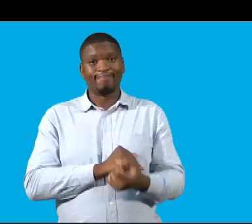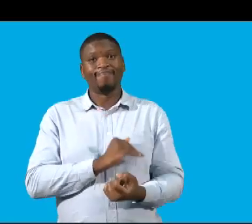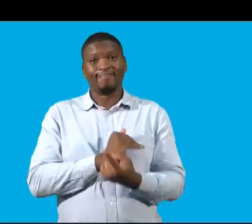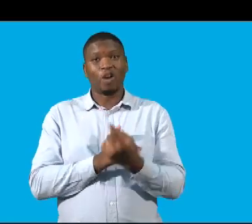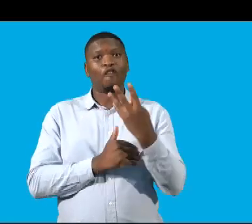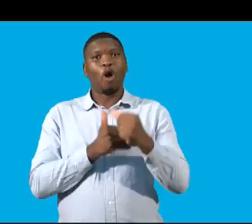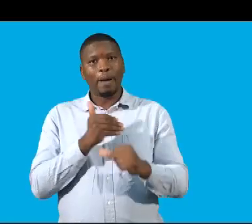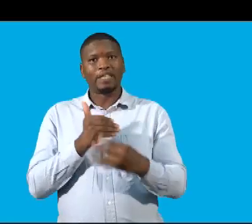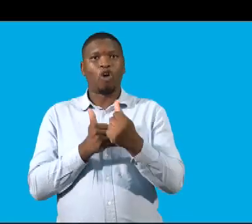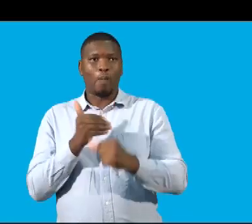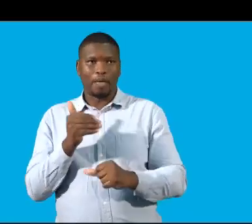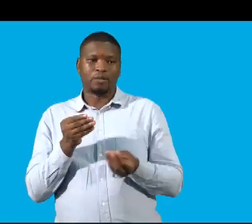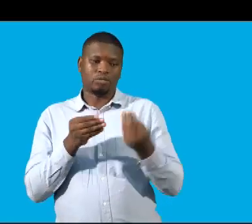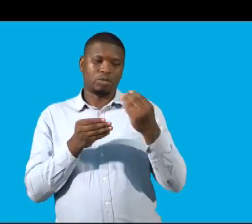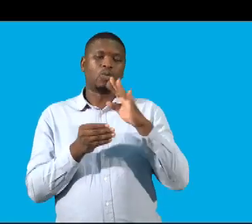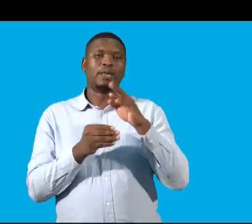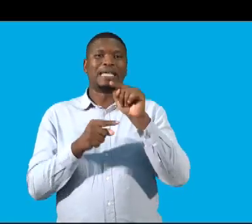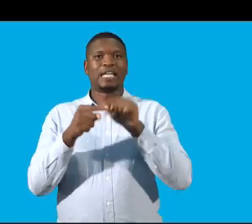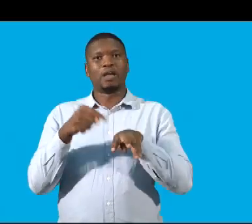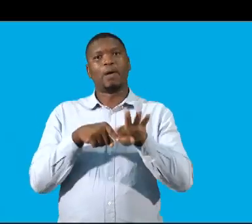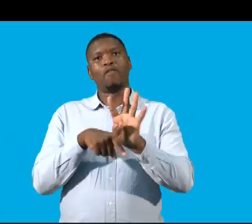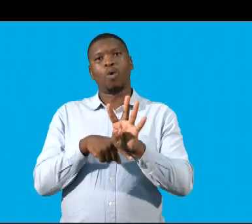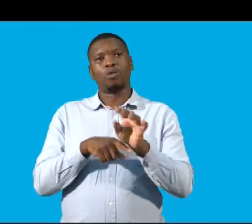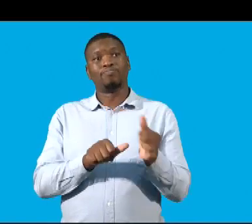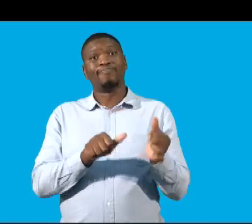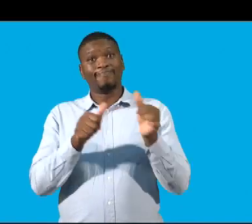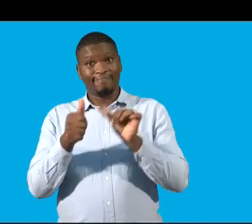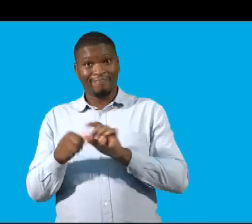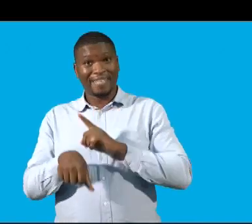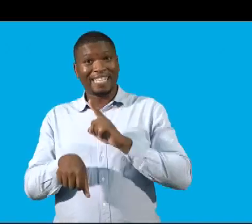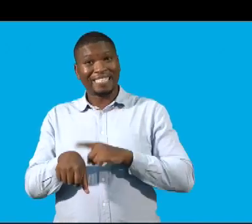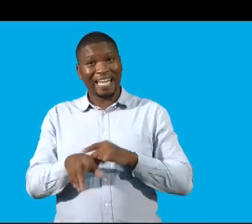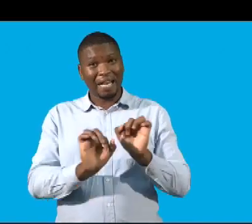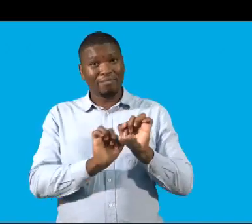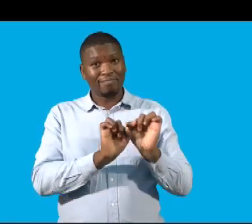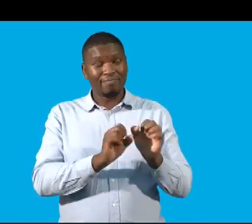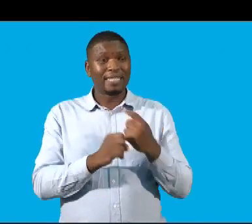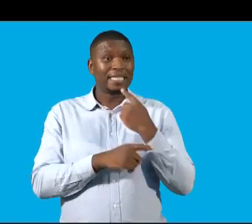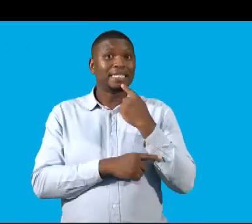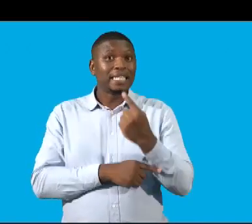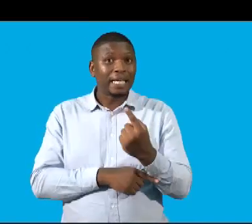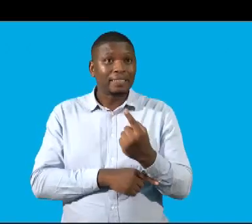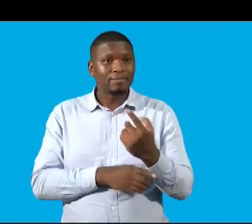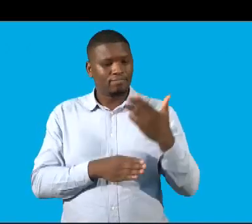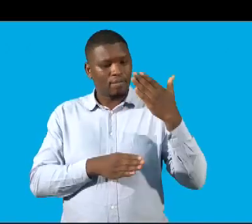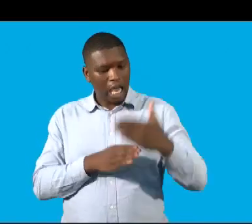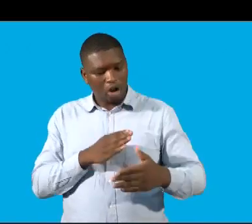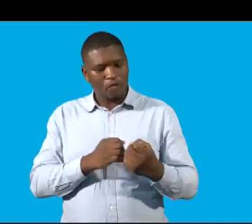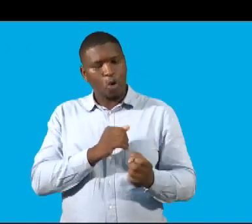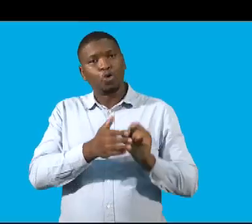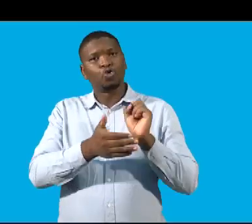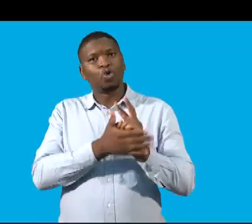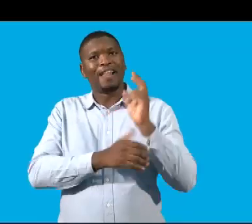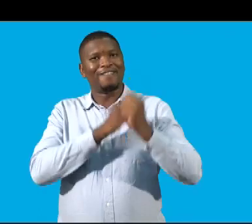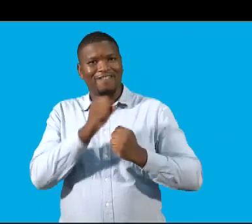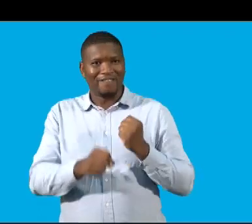is compounded quarterly, so it will be divided by 4. And of course, when it comes to the time period, it says there at the end